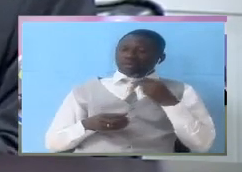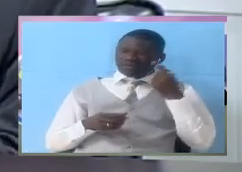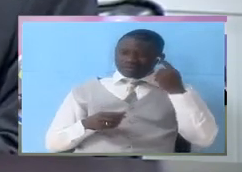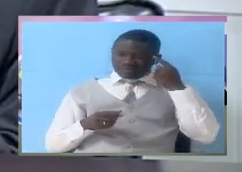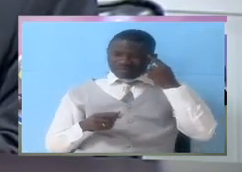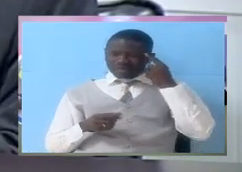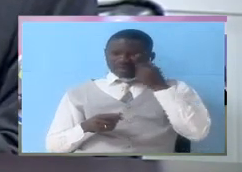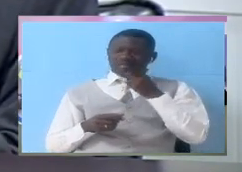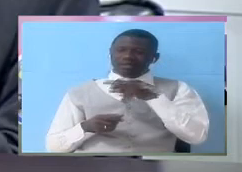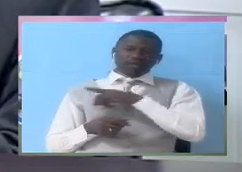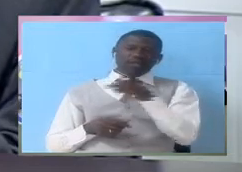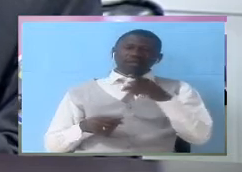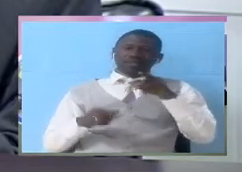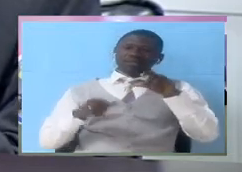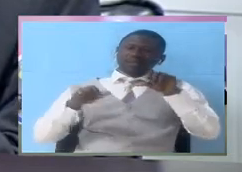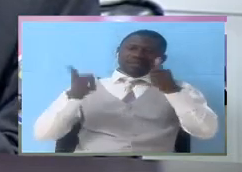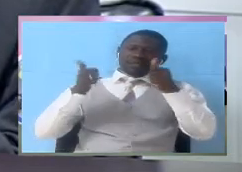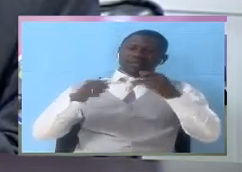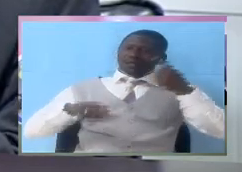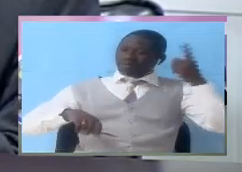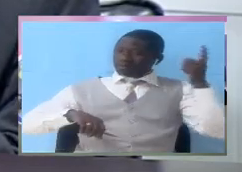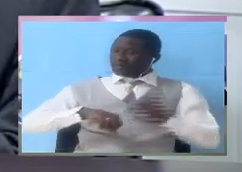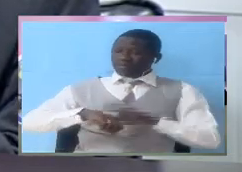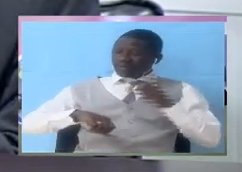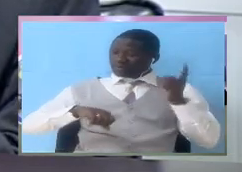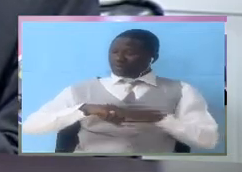that they started beating them, I